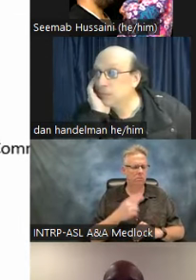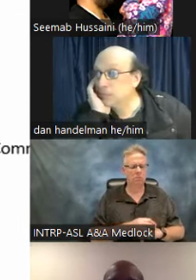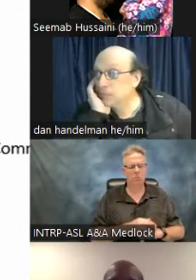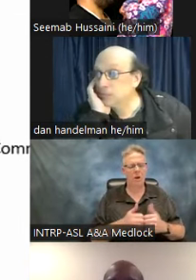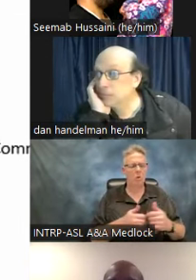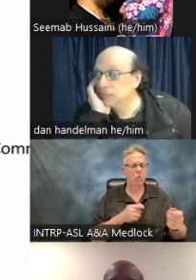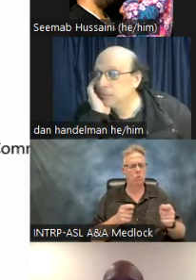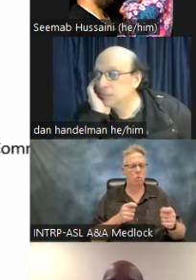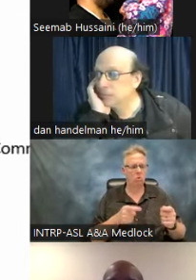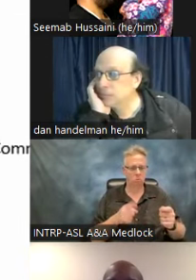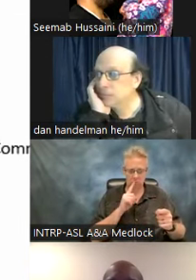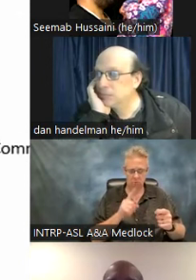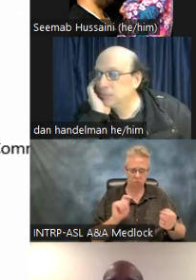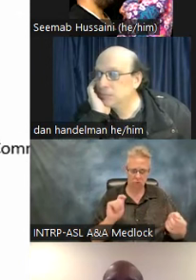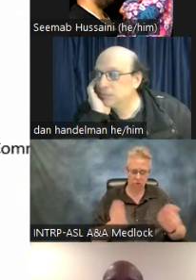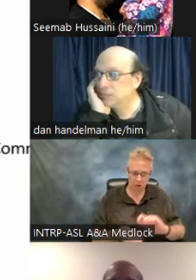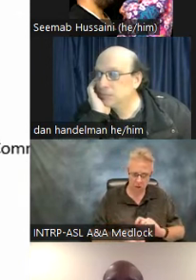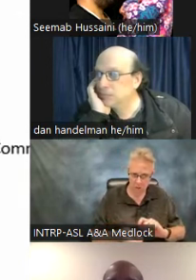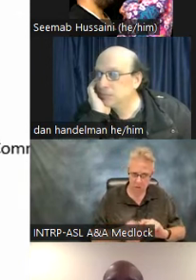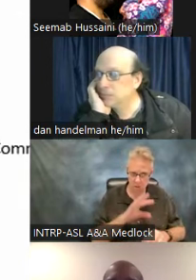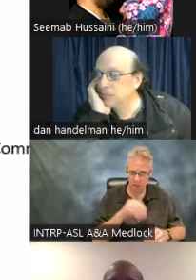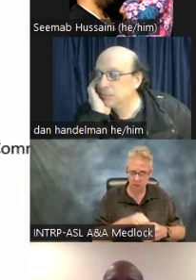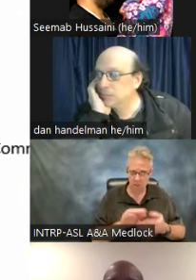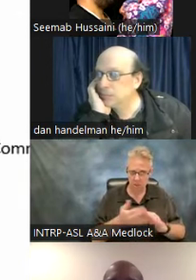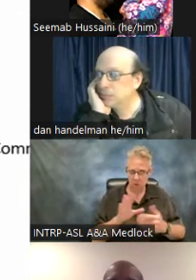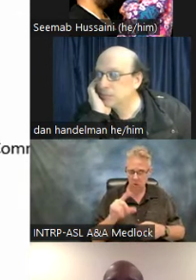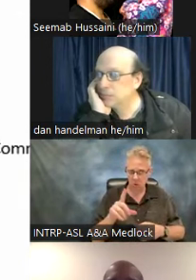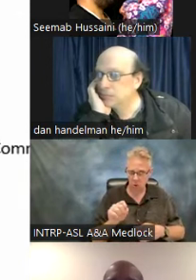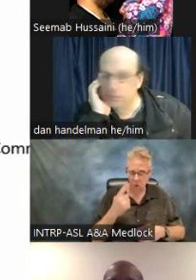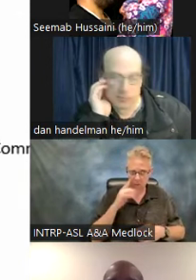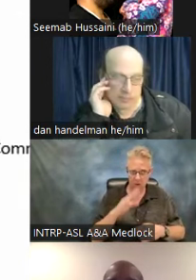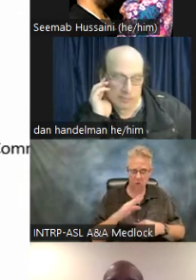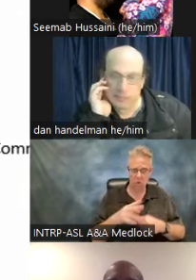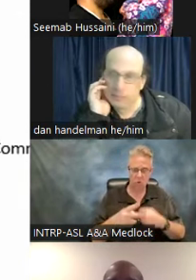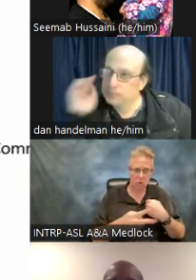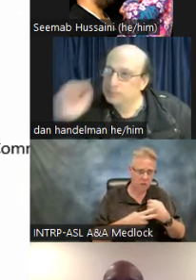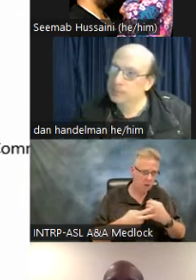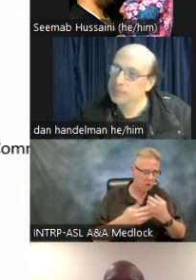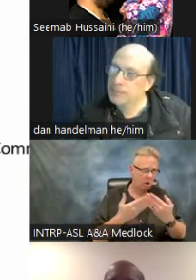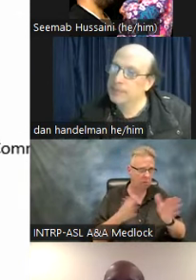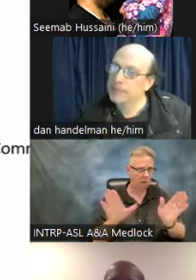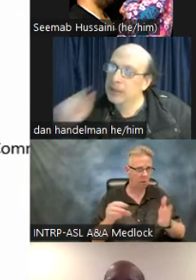controls? Does it change any controls within city code for retention of public records?